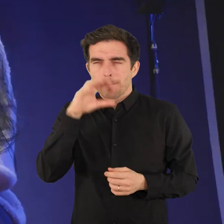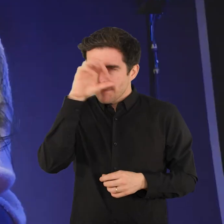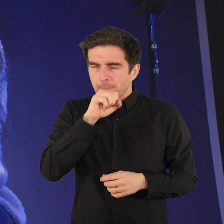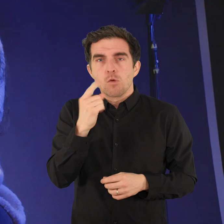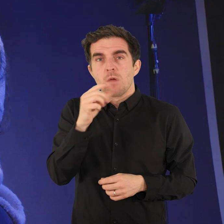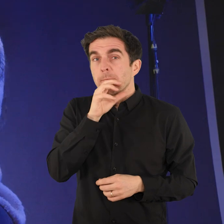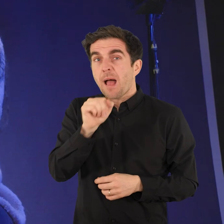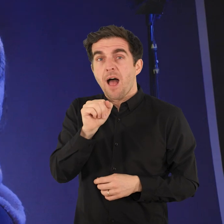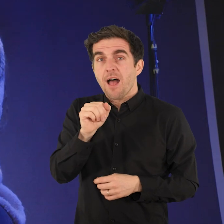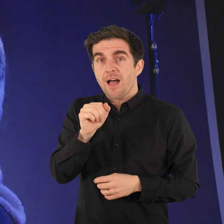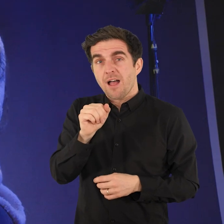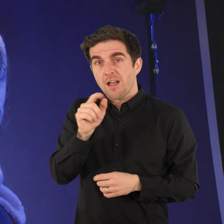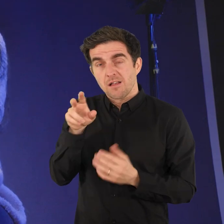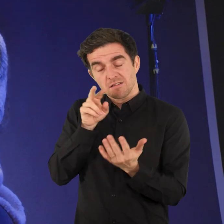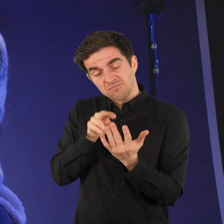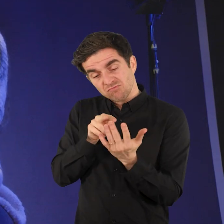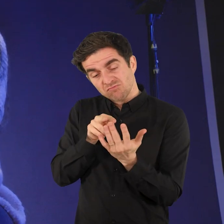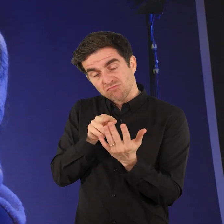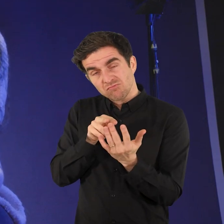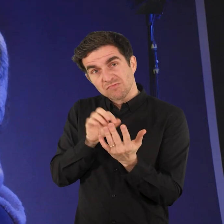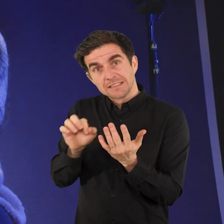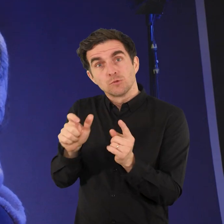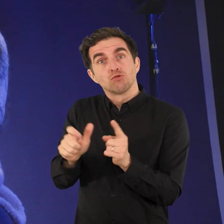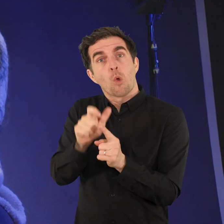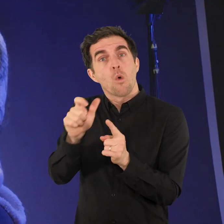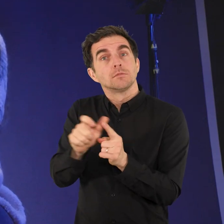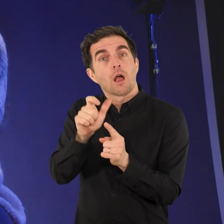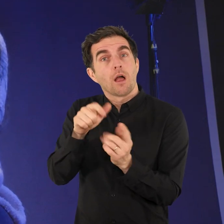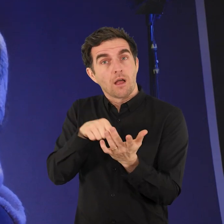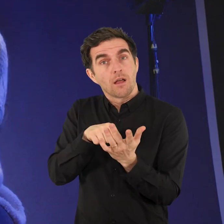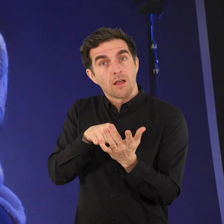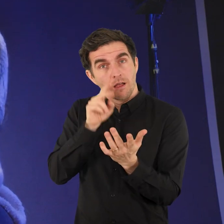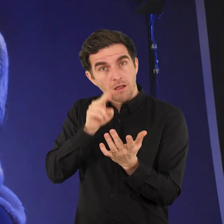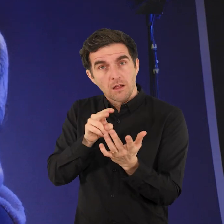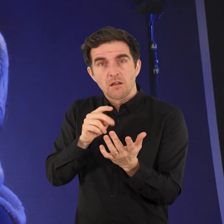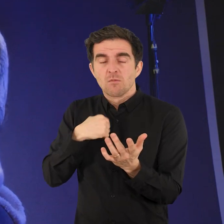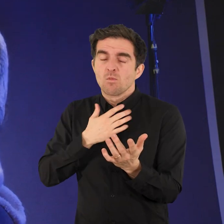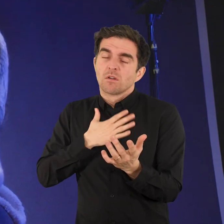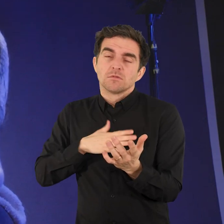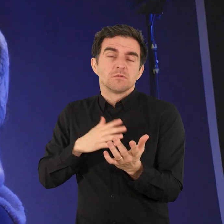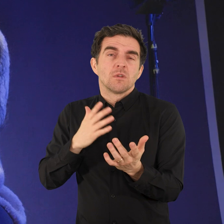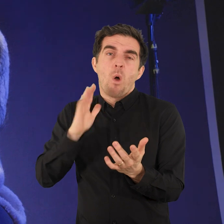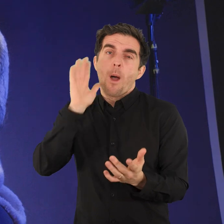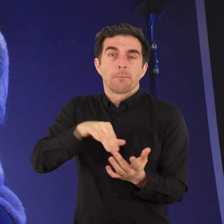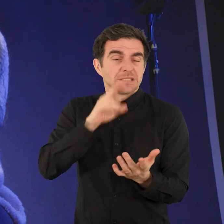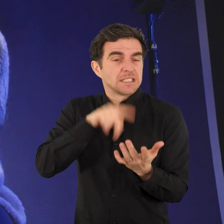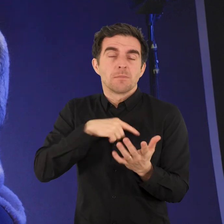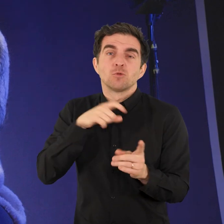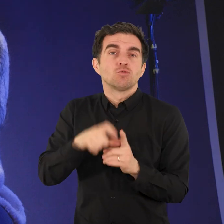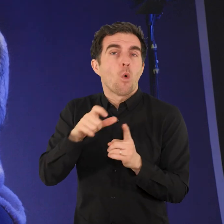And I remember one guy, he was looking at his daughter's picture and he was like, oh, all I wish is just to come back to my baby. And